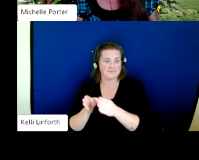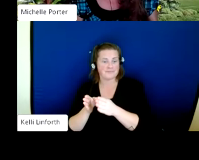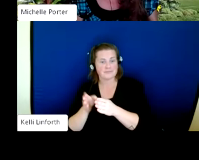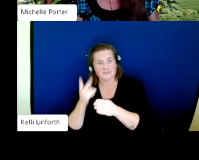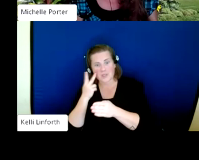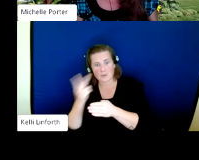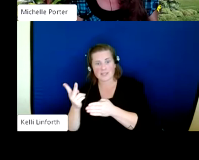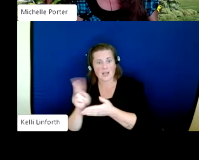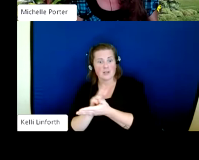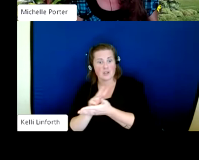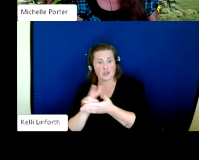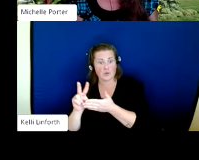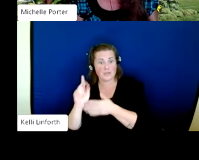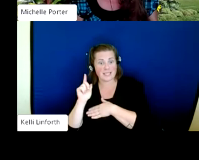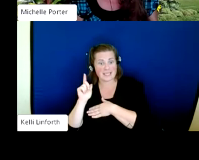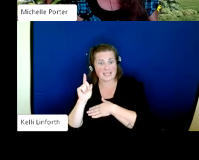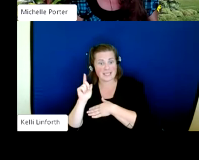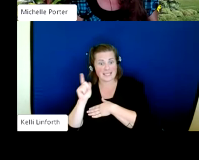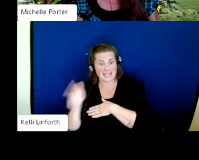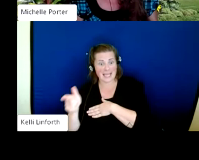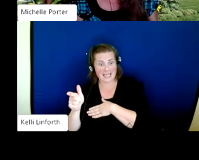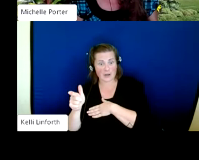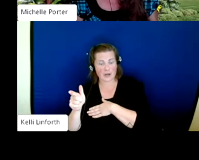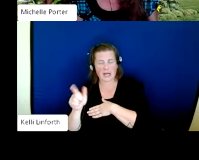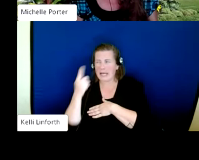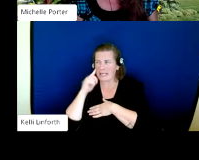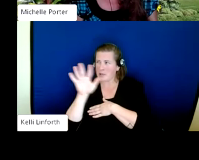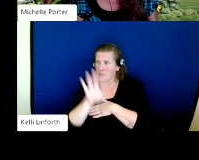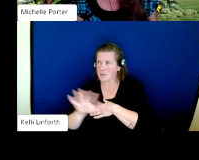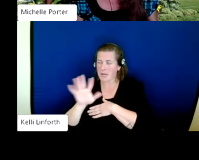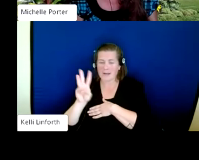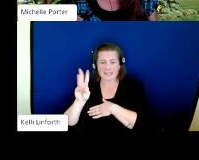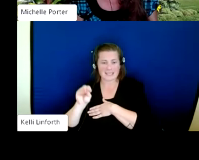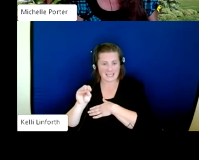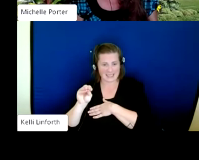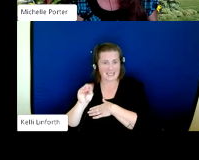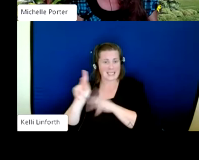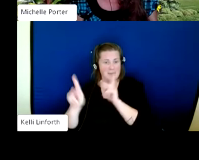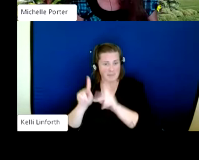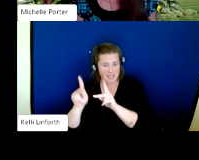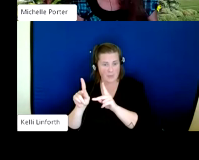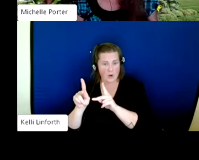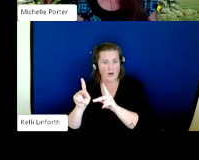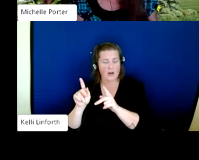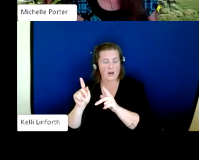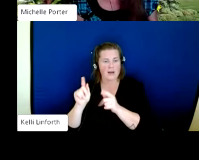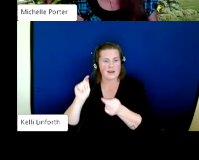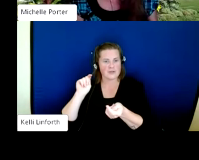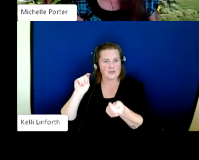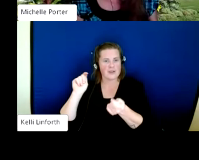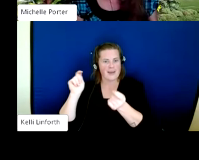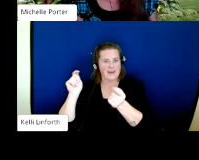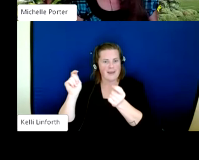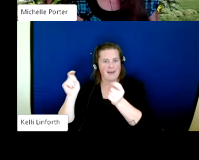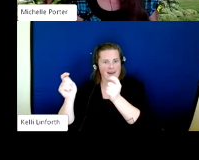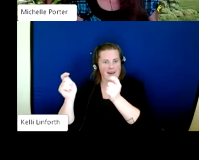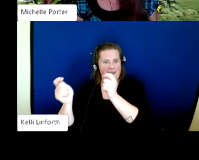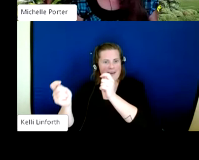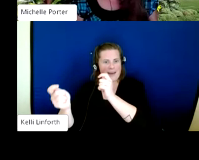weeks after the program, 60 participants reported that they had changed some sort of behavior.